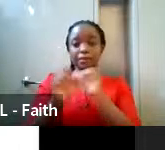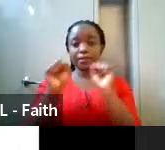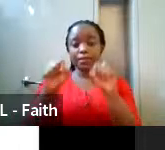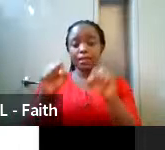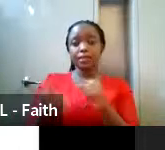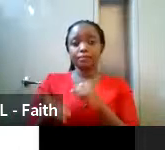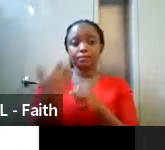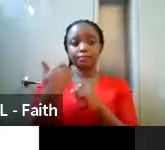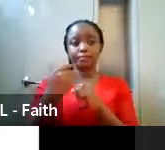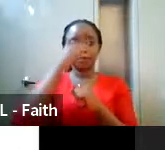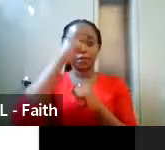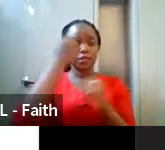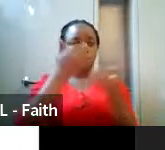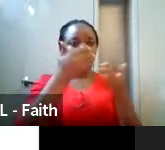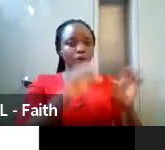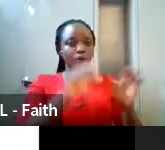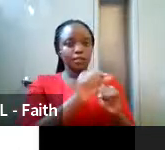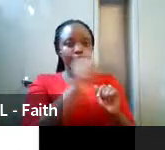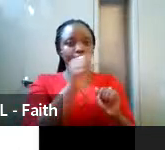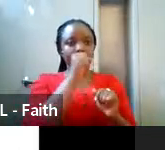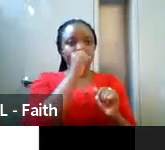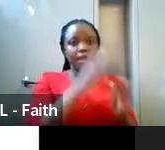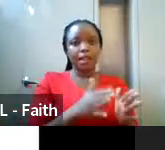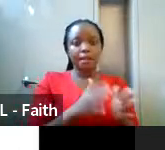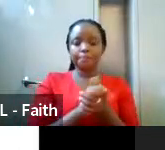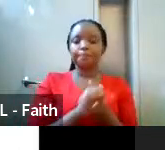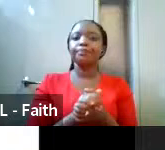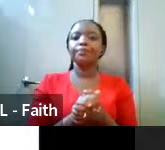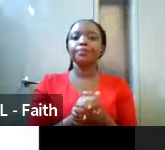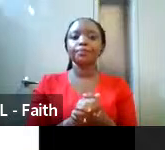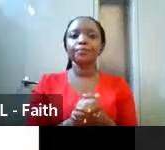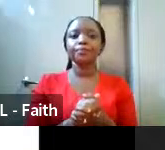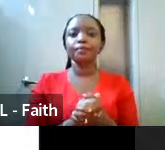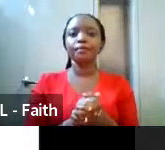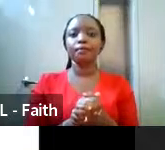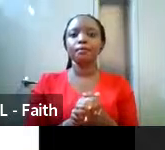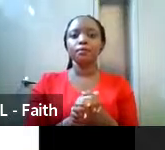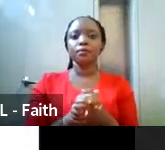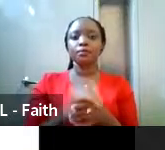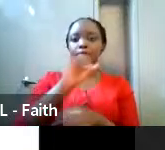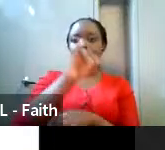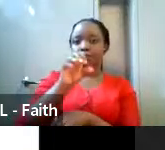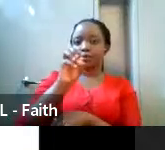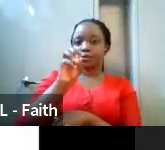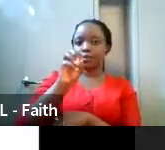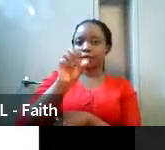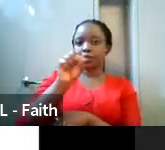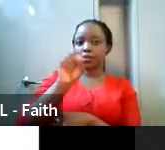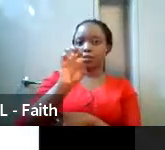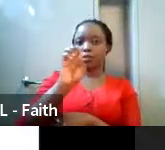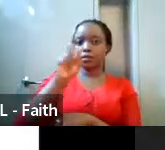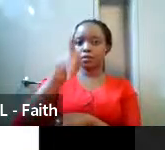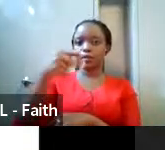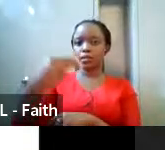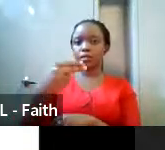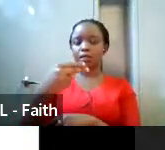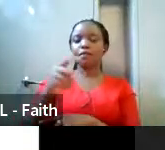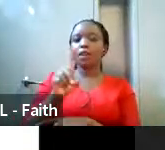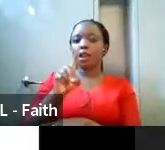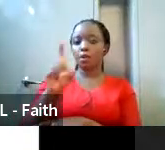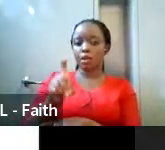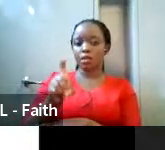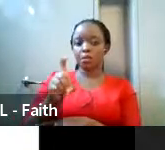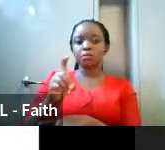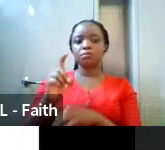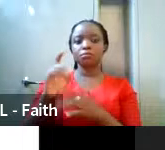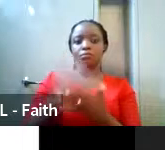better. All right. Joseph Nderitu was able to pose a question on the